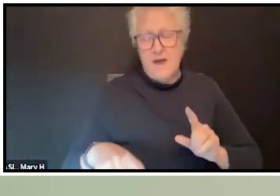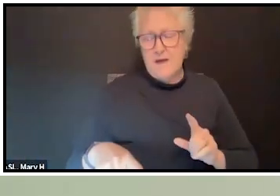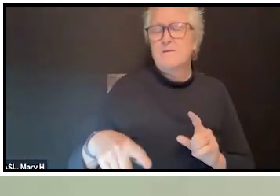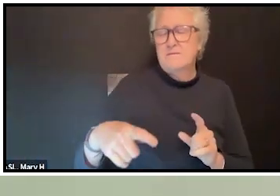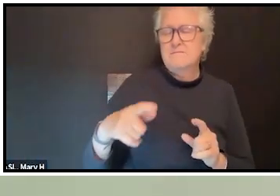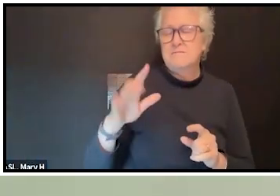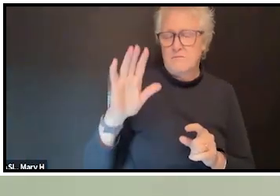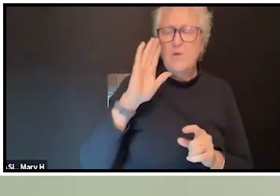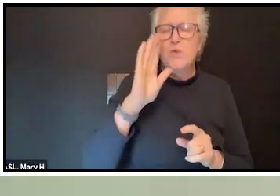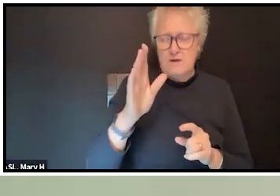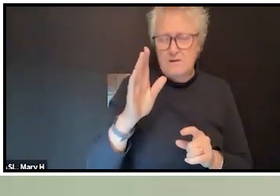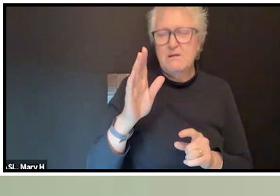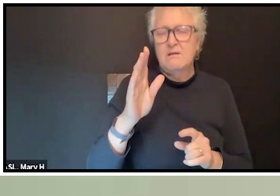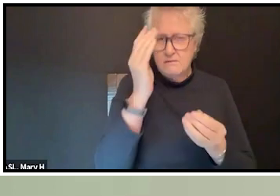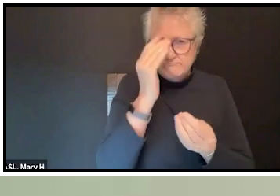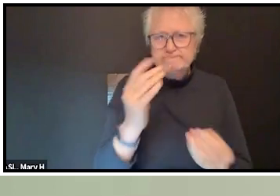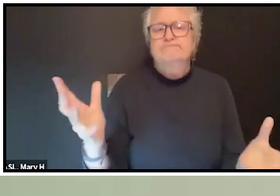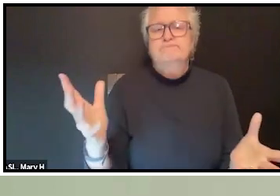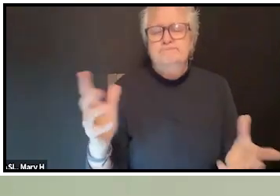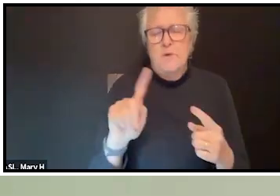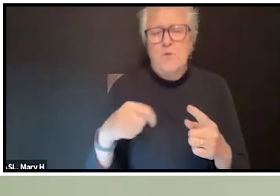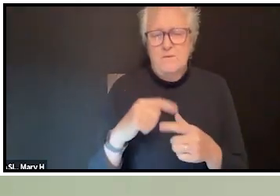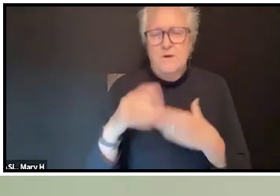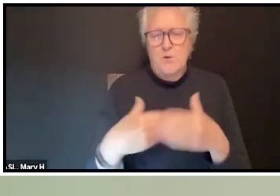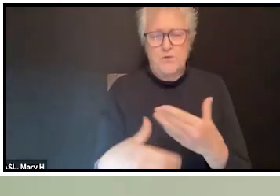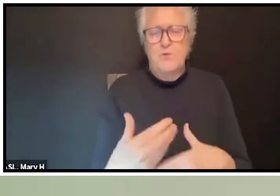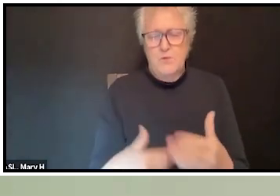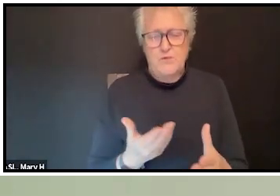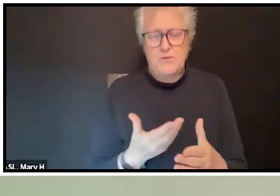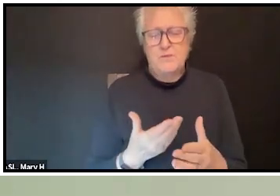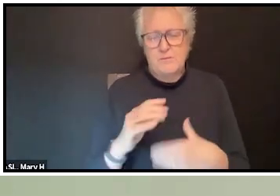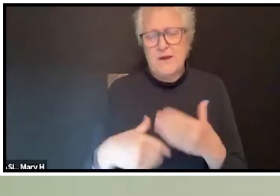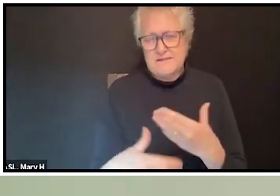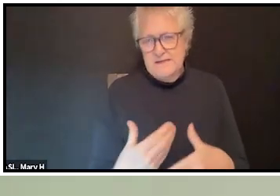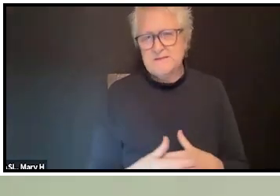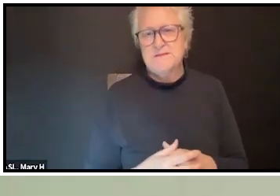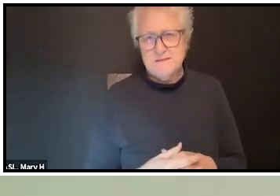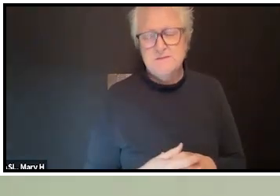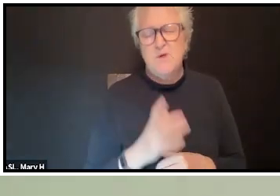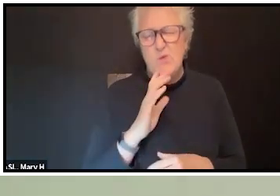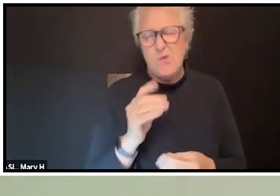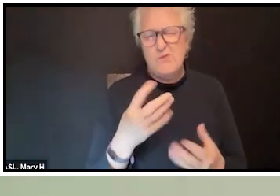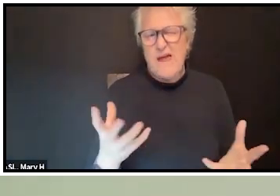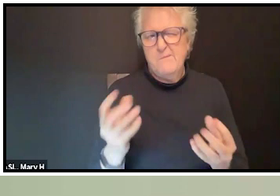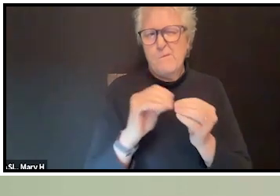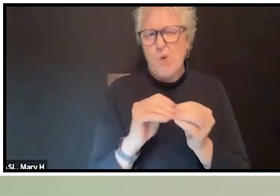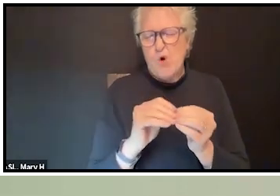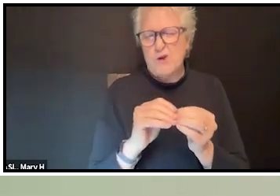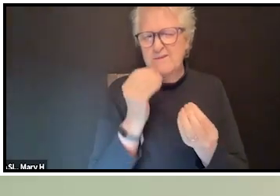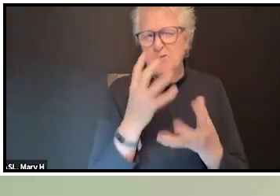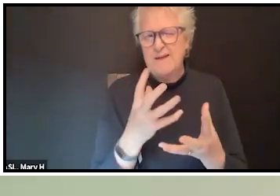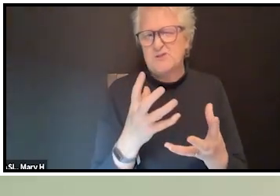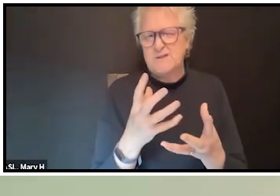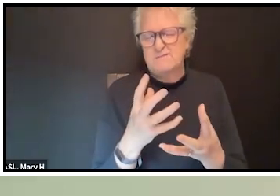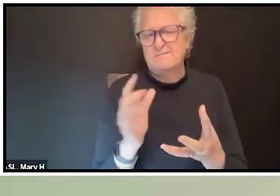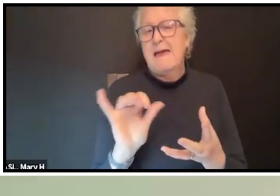again, as we go through this process, which will be quickly, we will be providing some informational sessions on